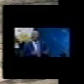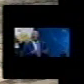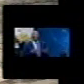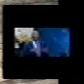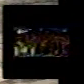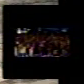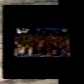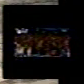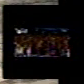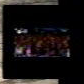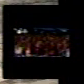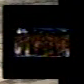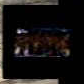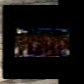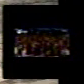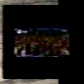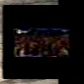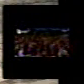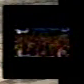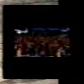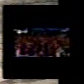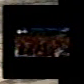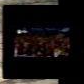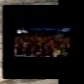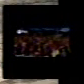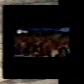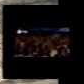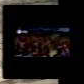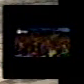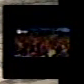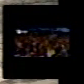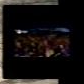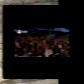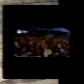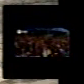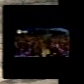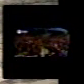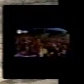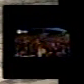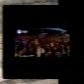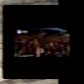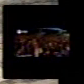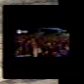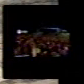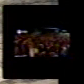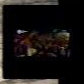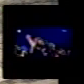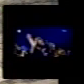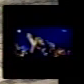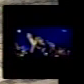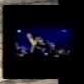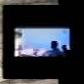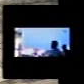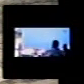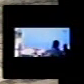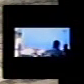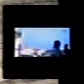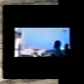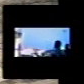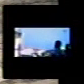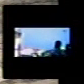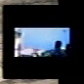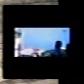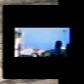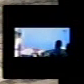we pray. We pray out. Please, it will look like I'm talking to myself. Let's pray out. Let's talk to God in prayer. In the name